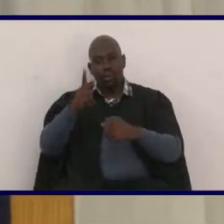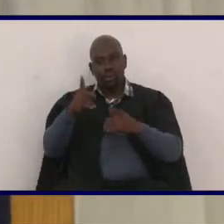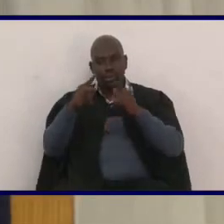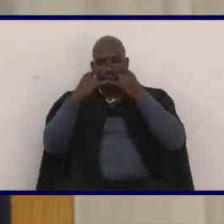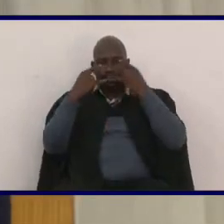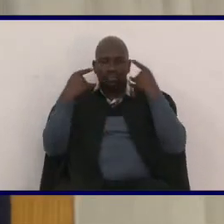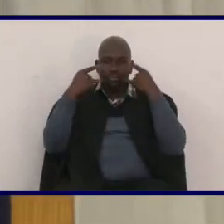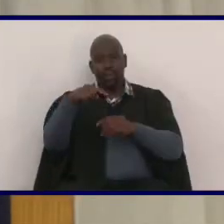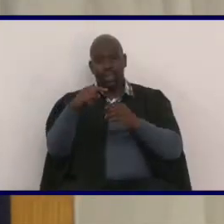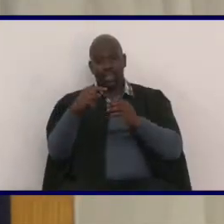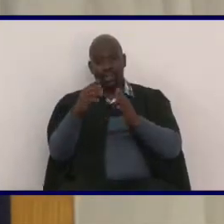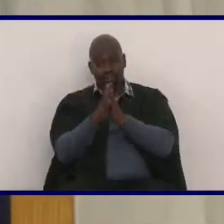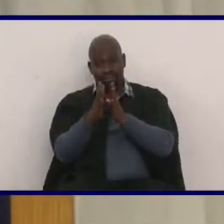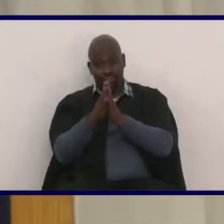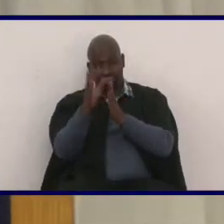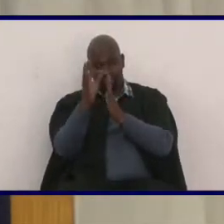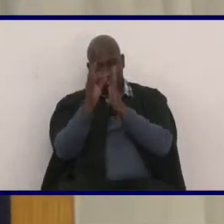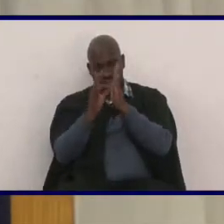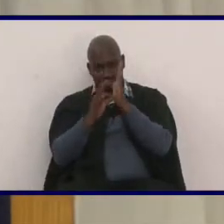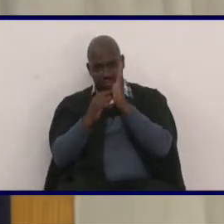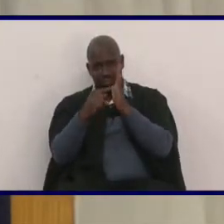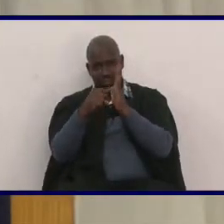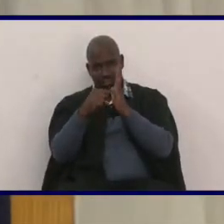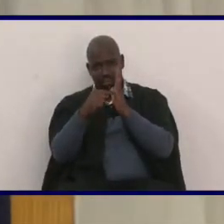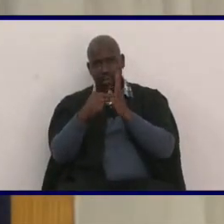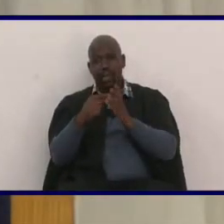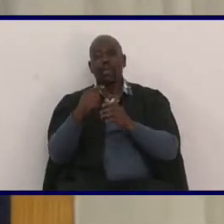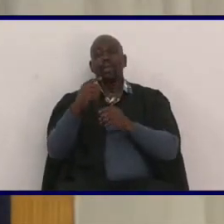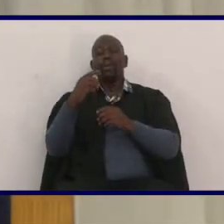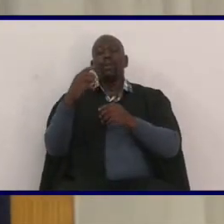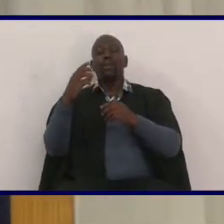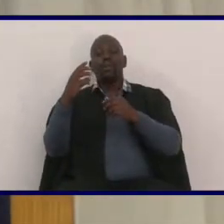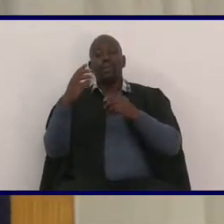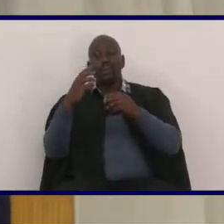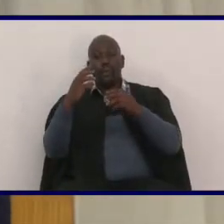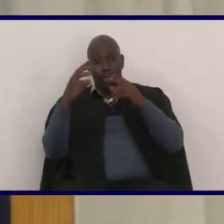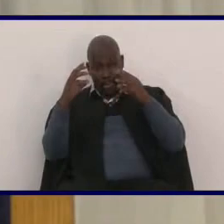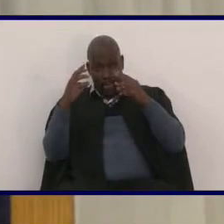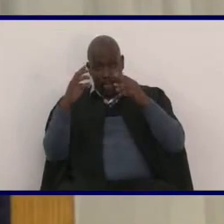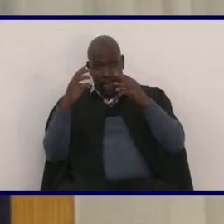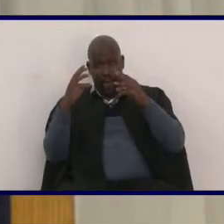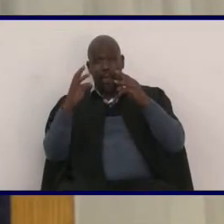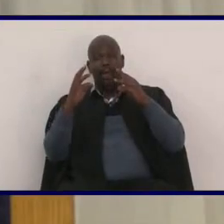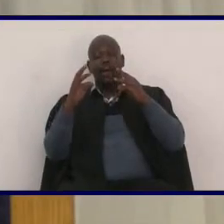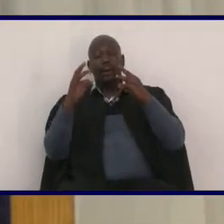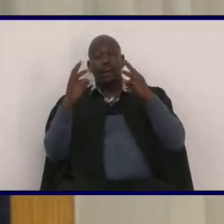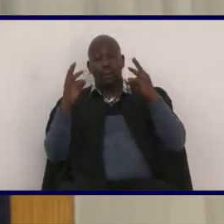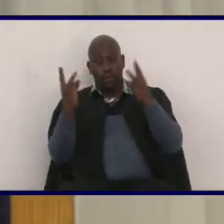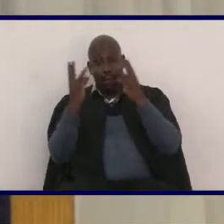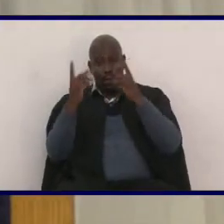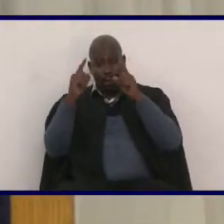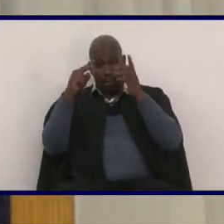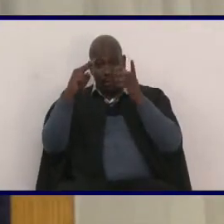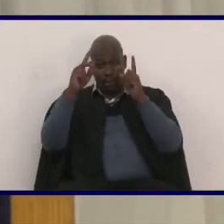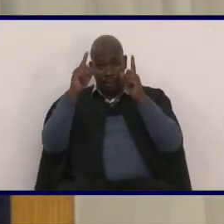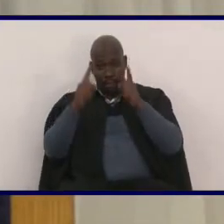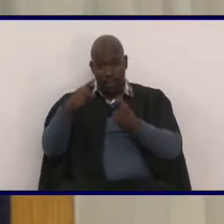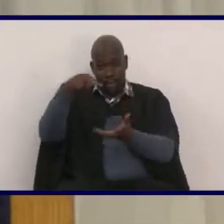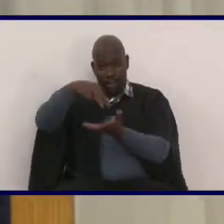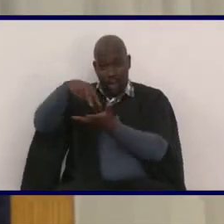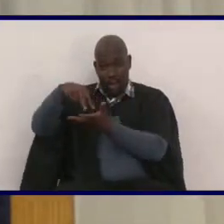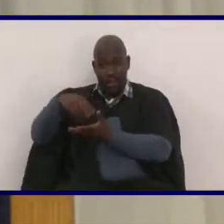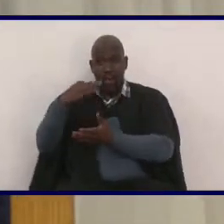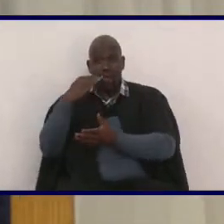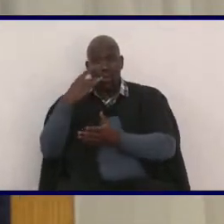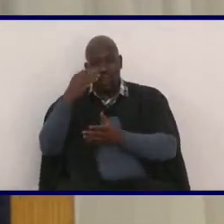our numbers, and that the audience please rise when the academic procession enters the hall and remain